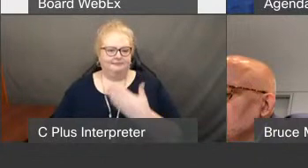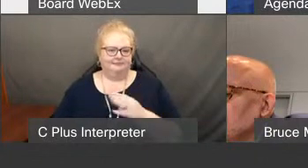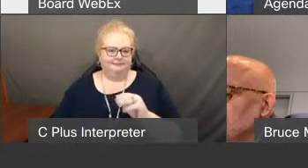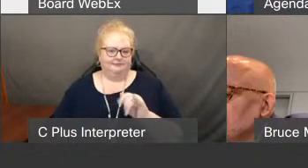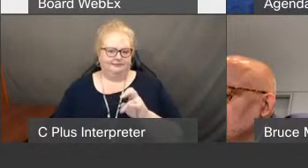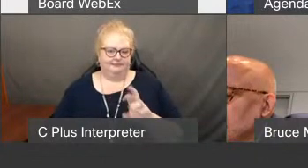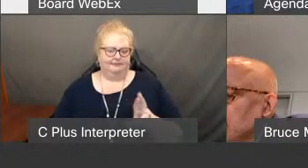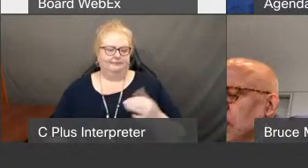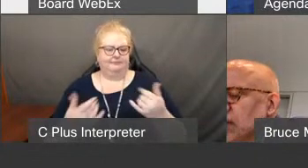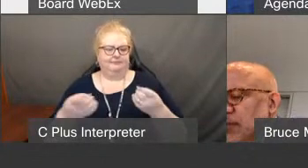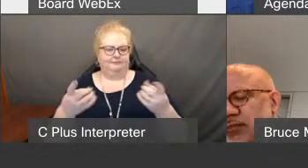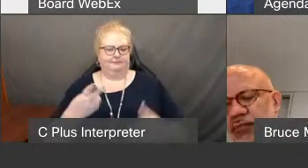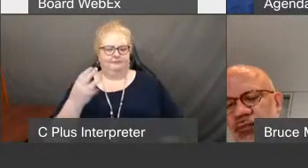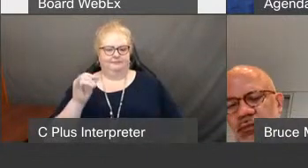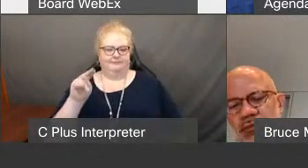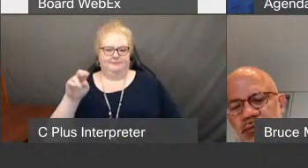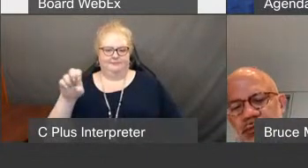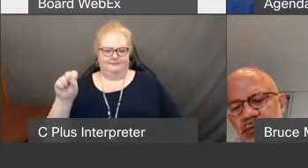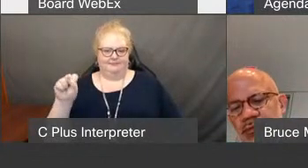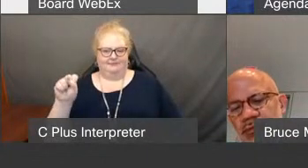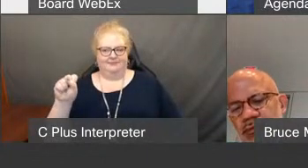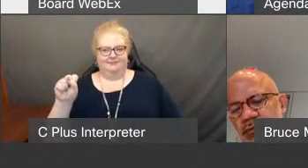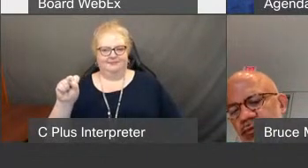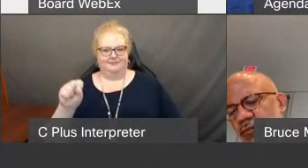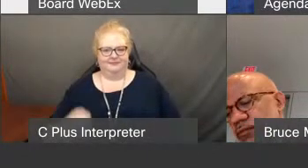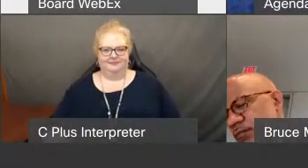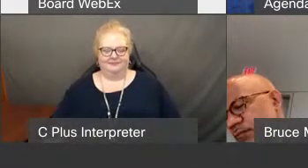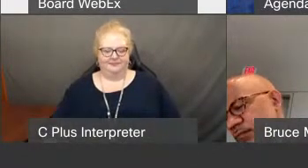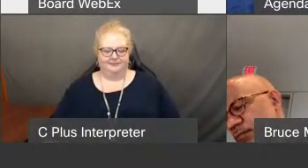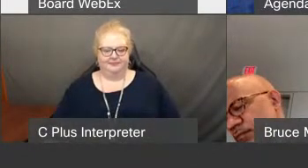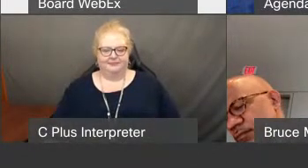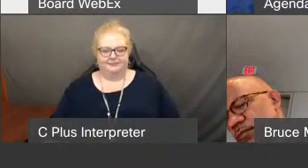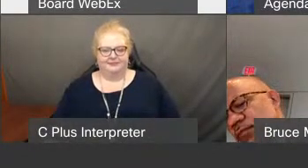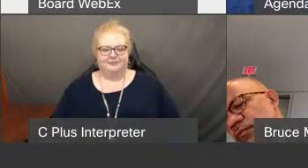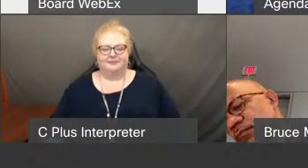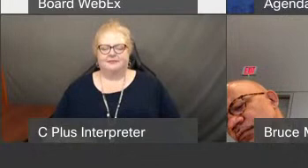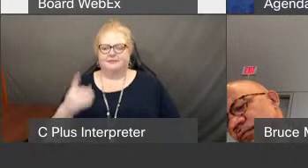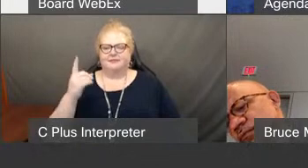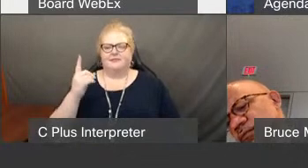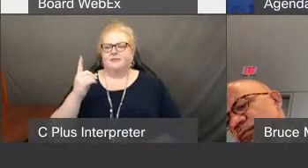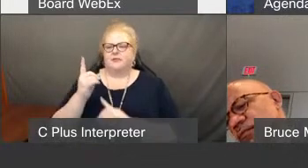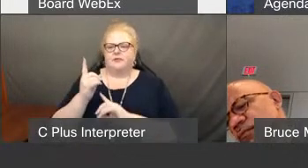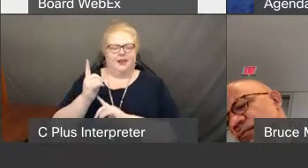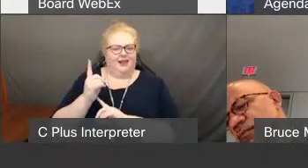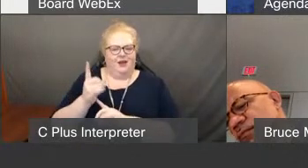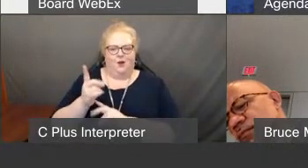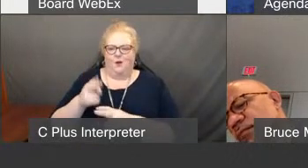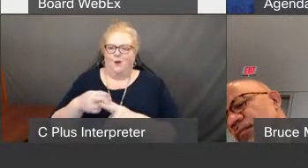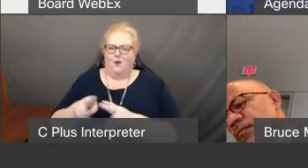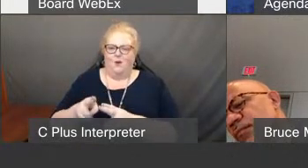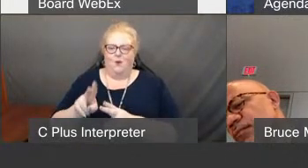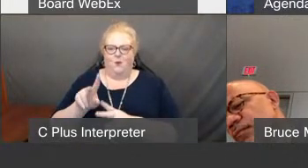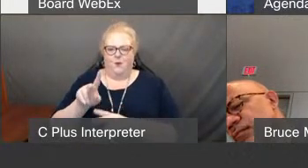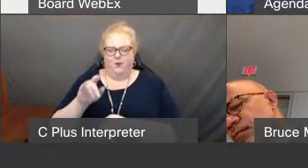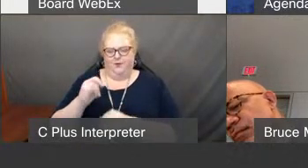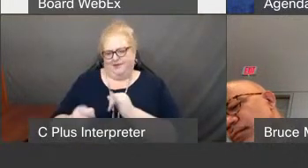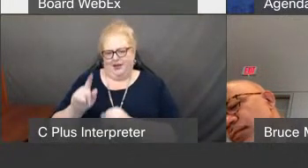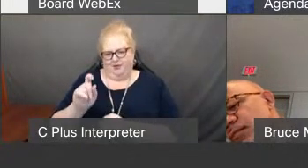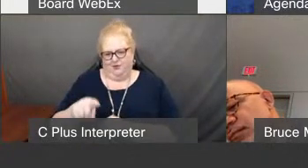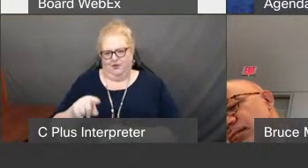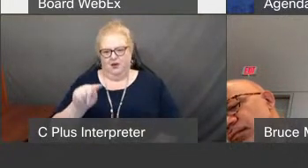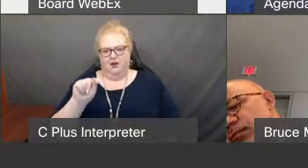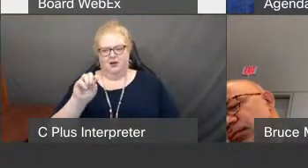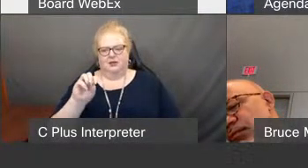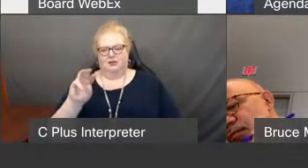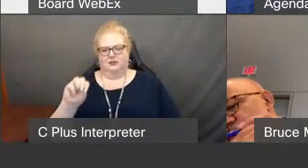Director Hines. Yes, I just have one final question. Vice Mayor Hines, I'm sorry. Just have one final request. Tom, I'd like an